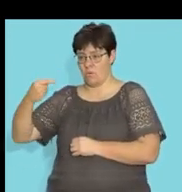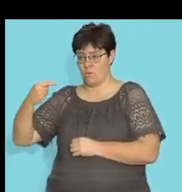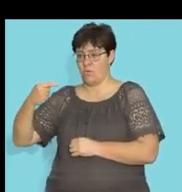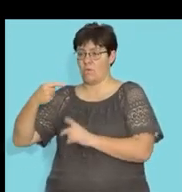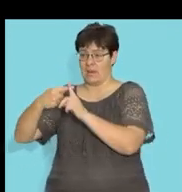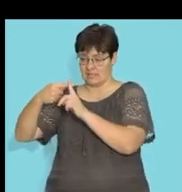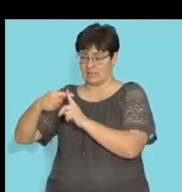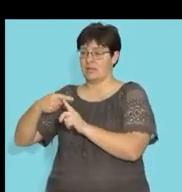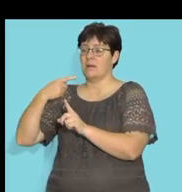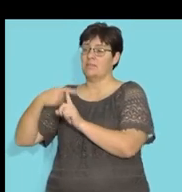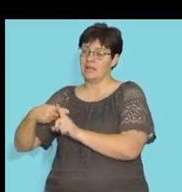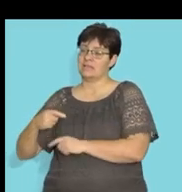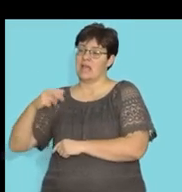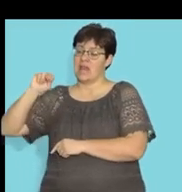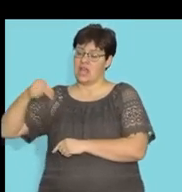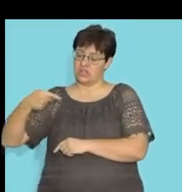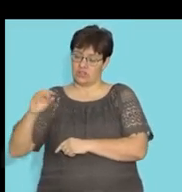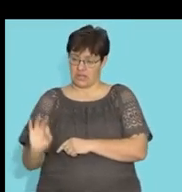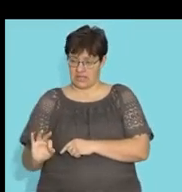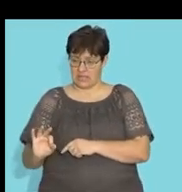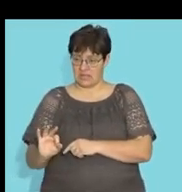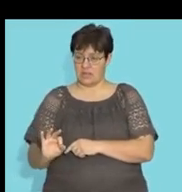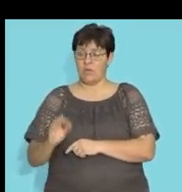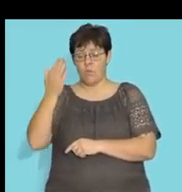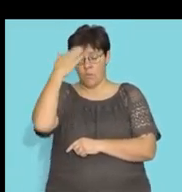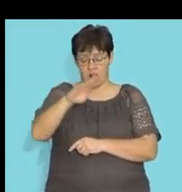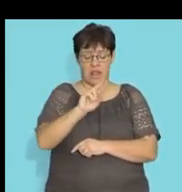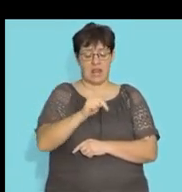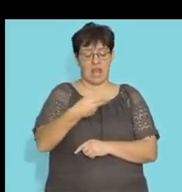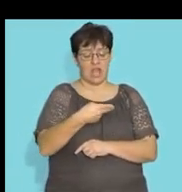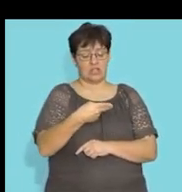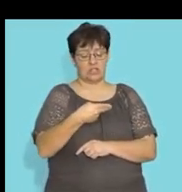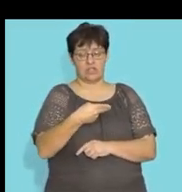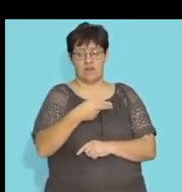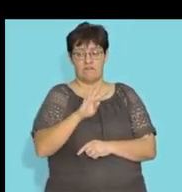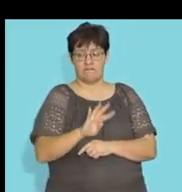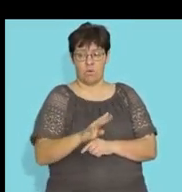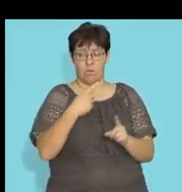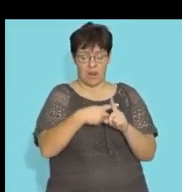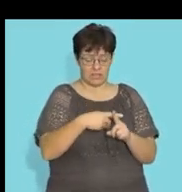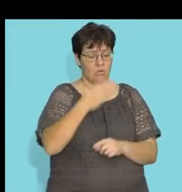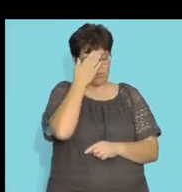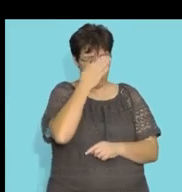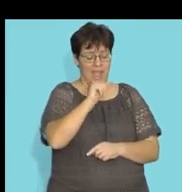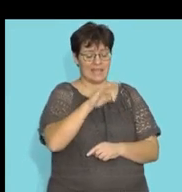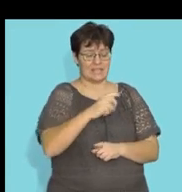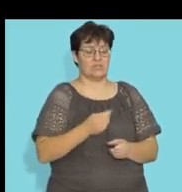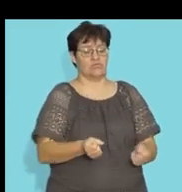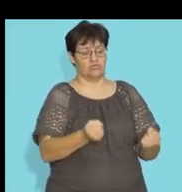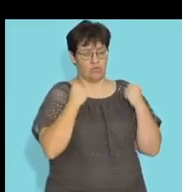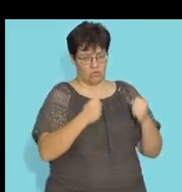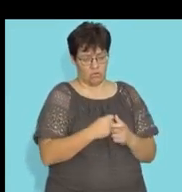ions and ammonia, and we know that the ammonium ion is a strong acid